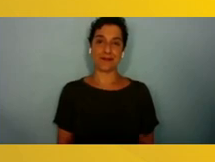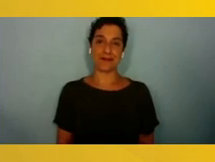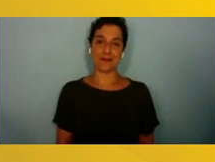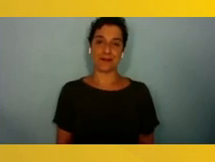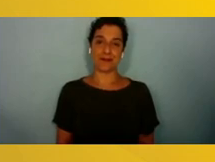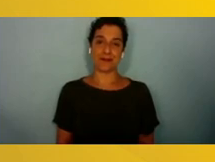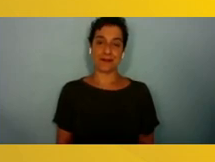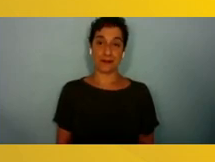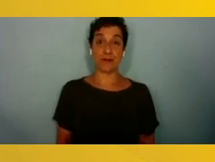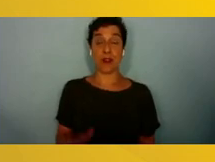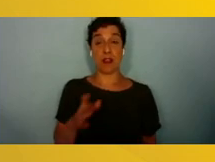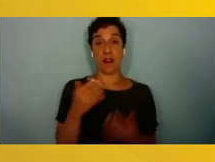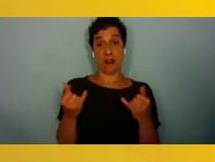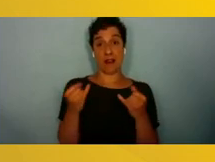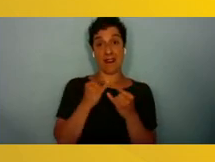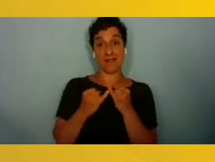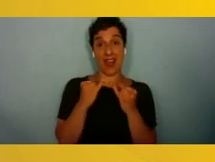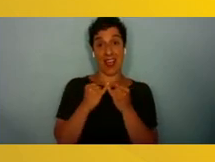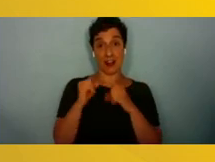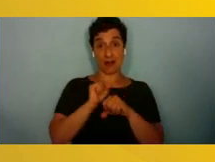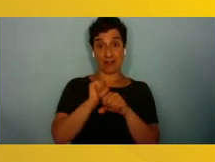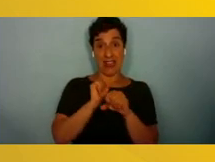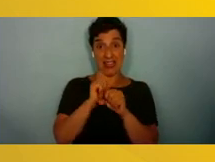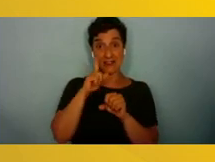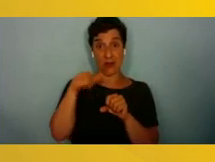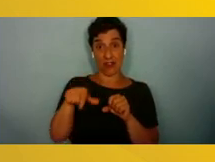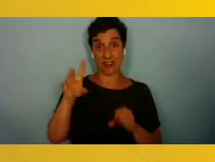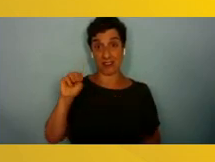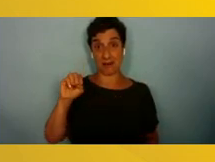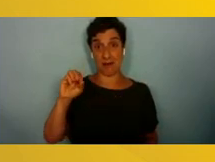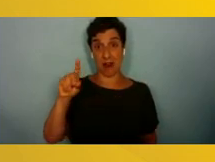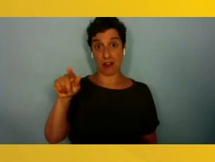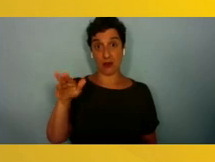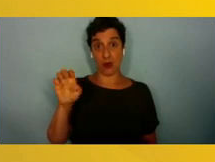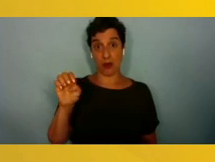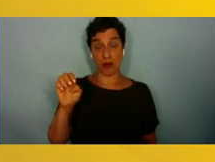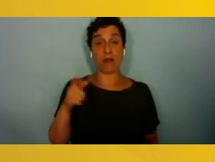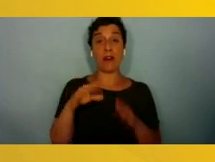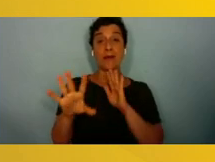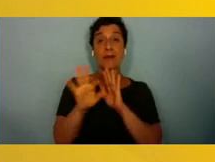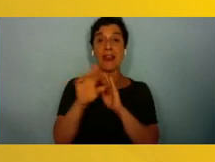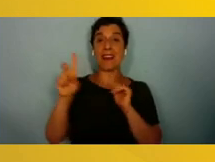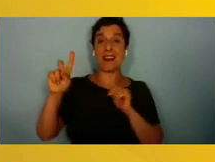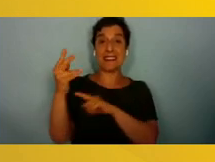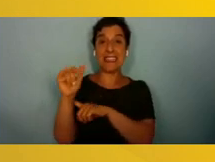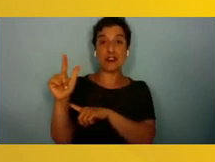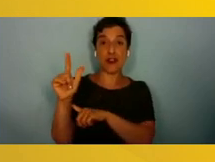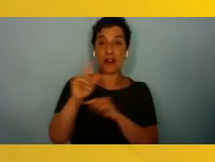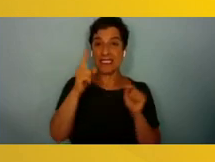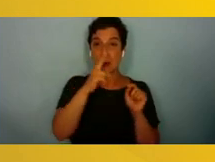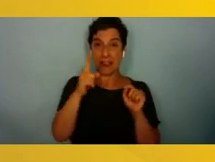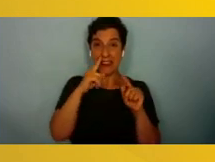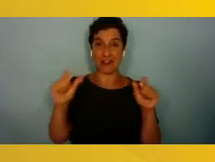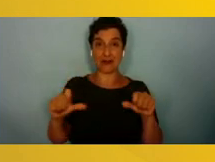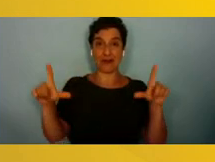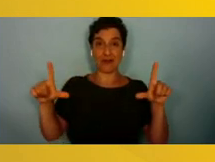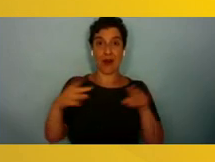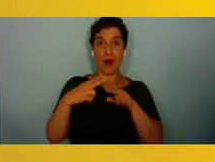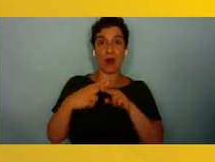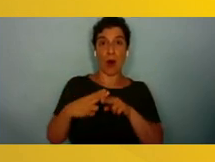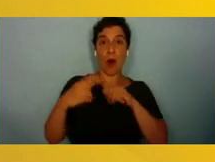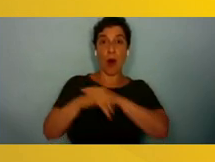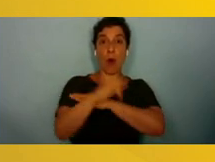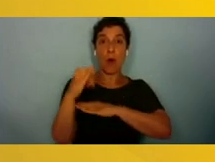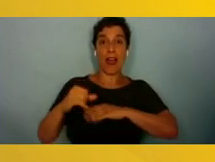So in the final task of the module, students use a digital simulation called Whale Protection Core to see